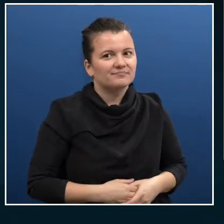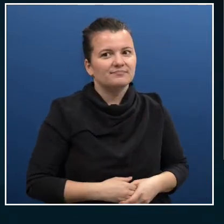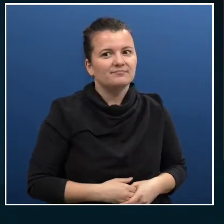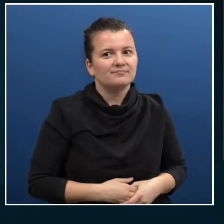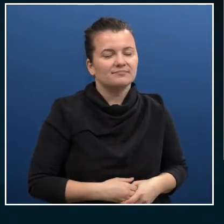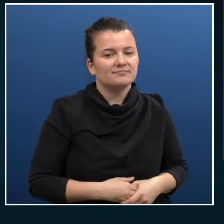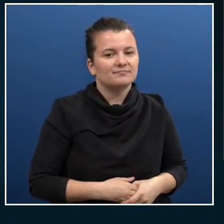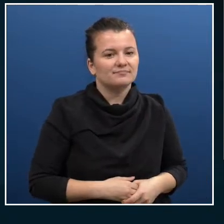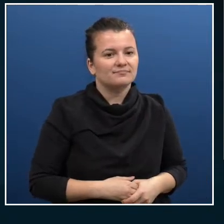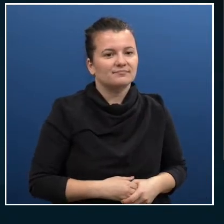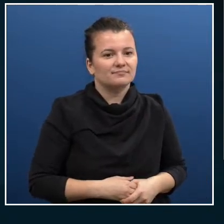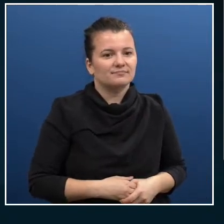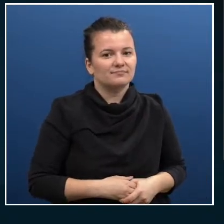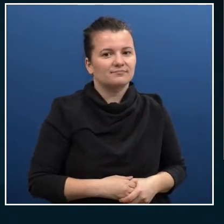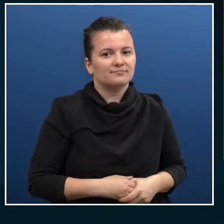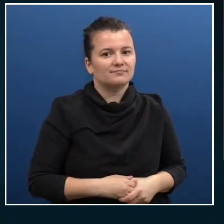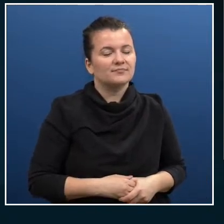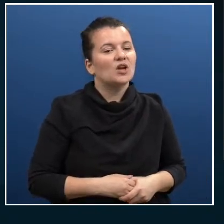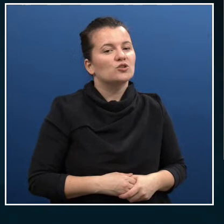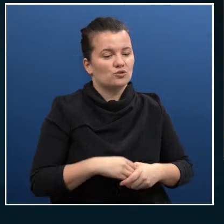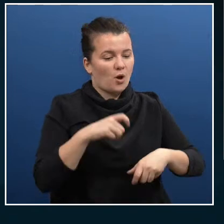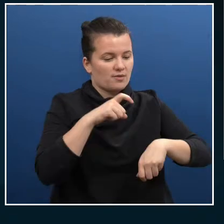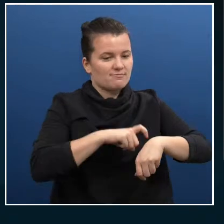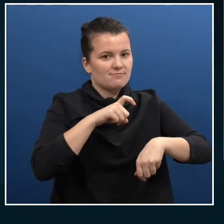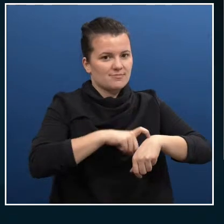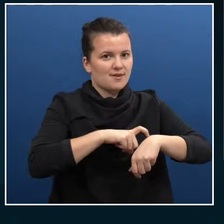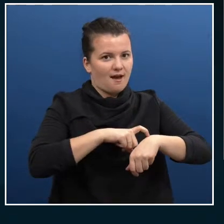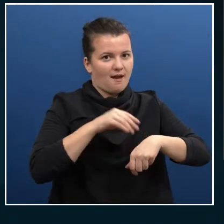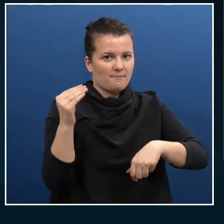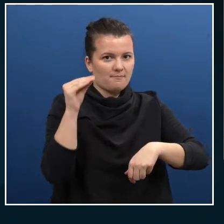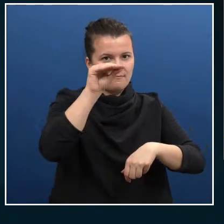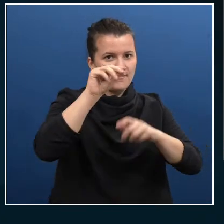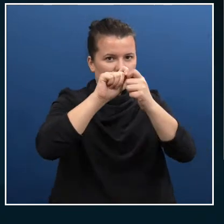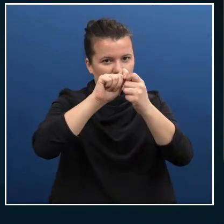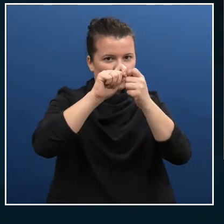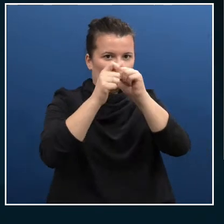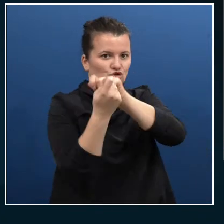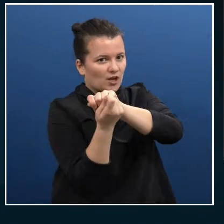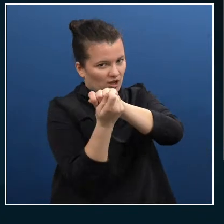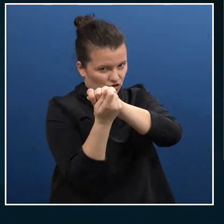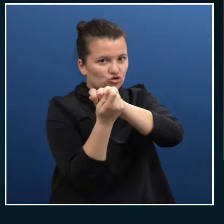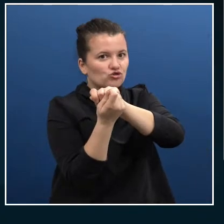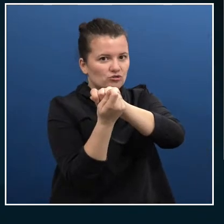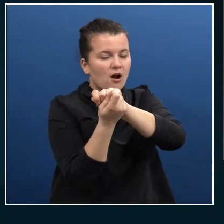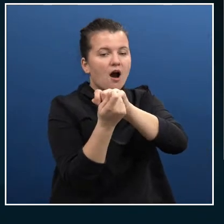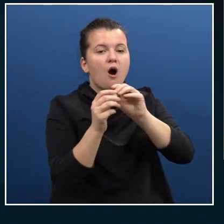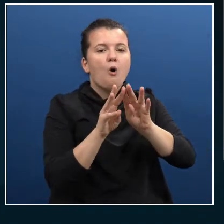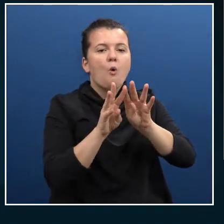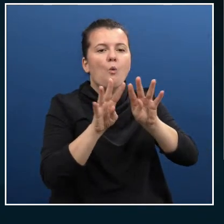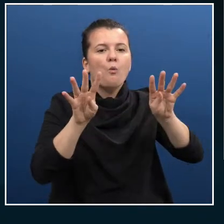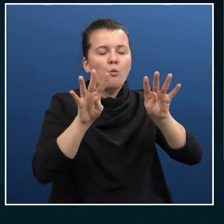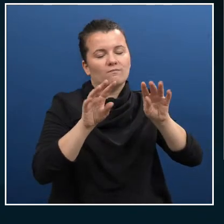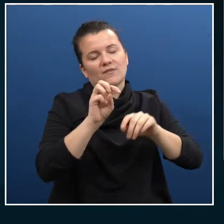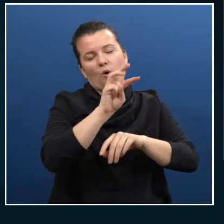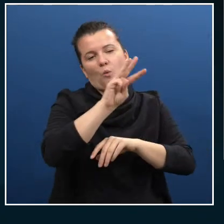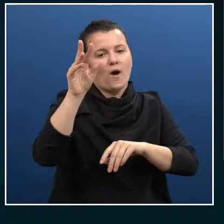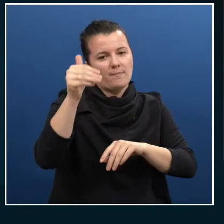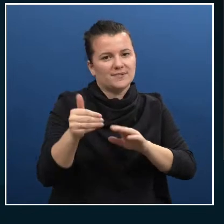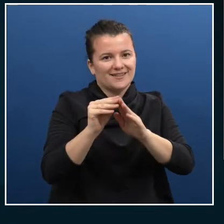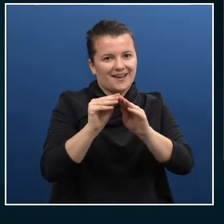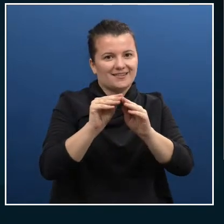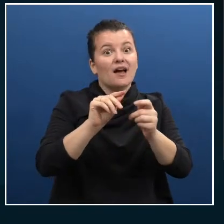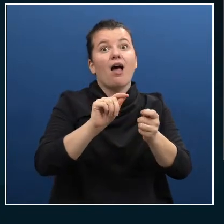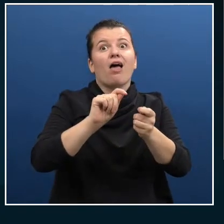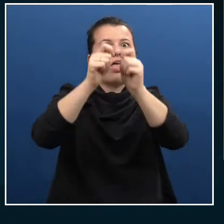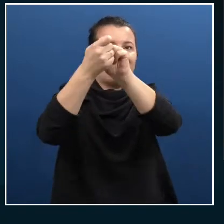So I changed here the time, and that was seeable in the website. So now I want to do the